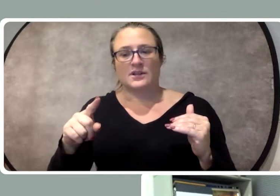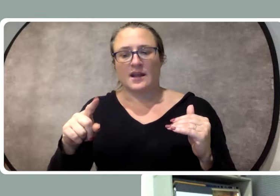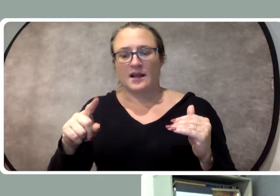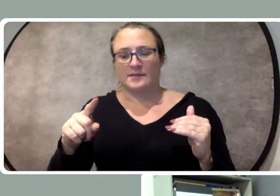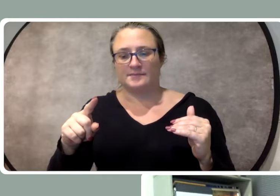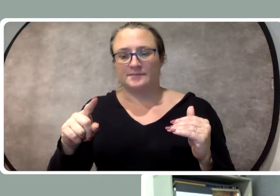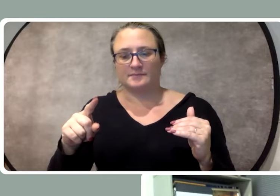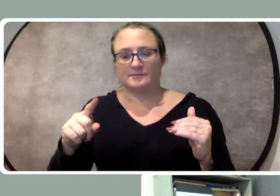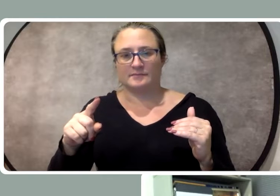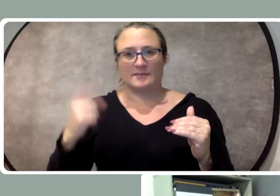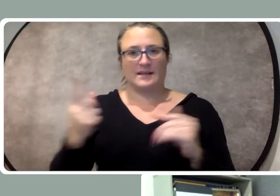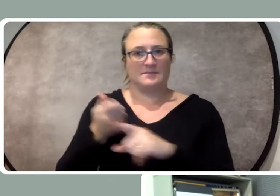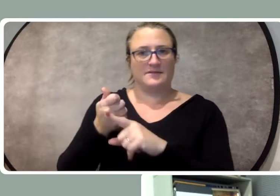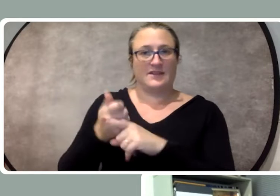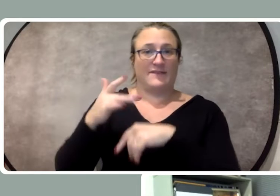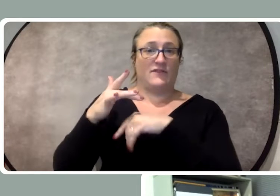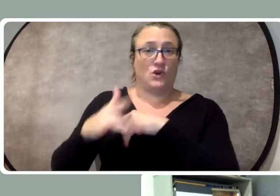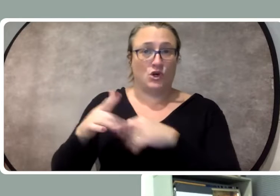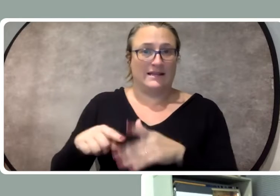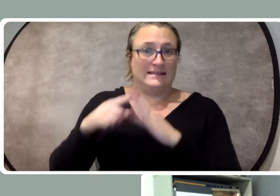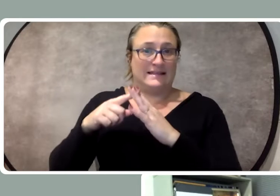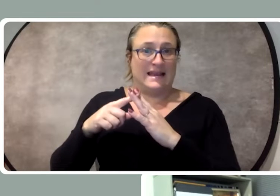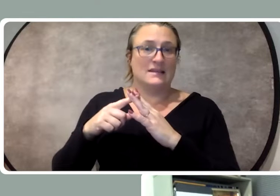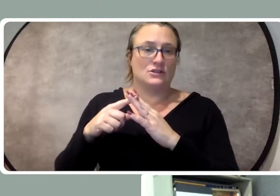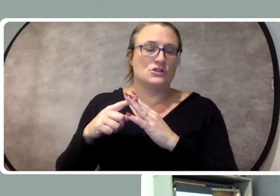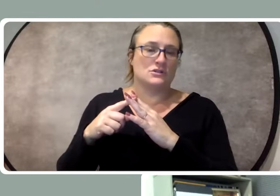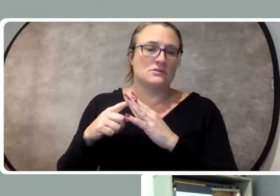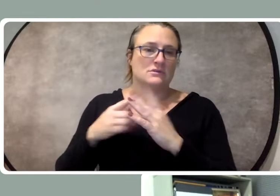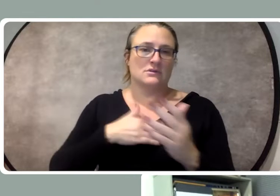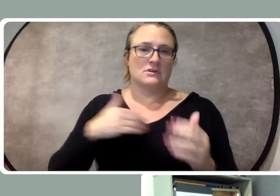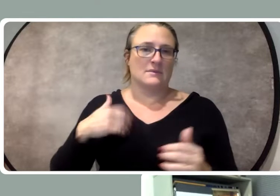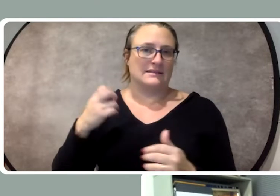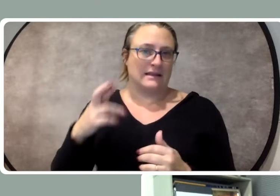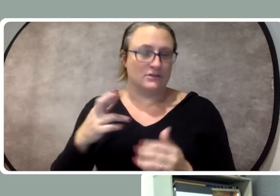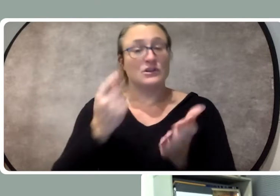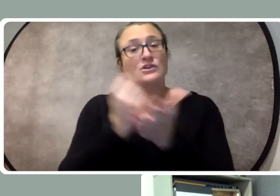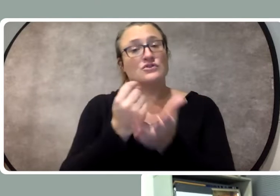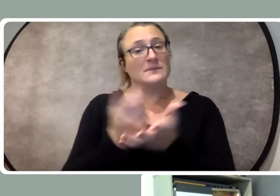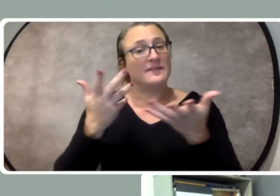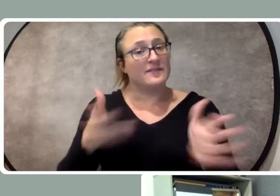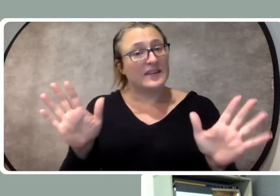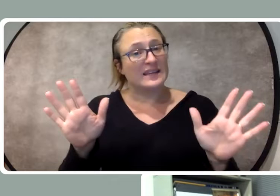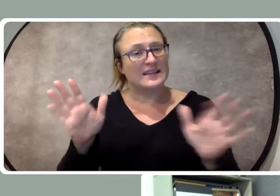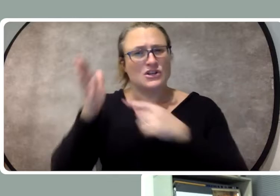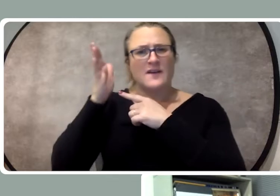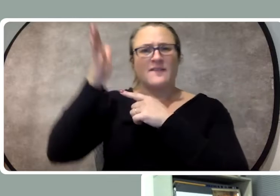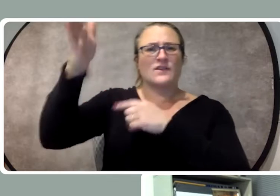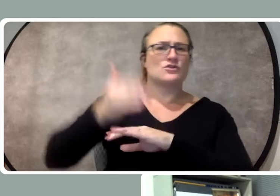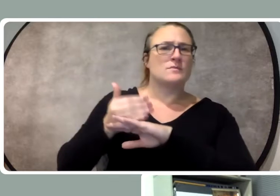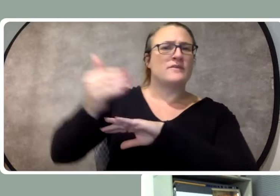from someone with early stage breast cancer. Once you're done with treatment, what are steps for future